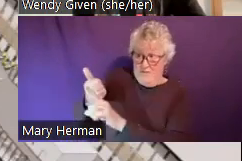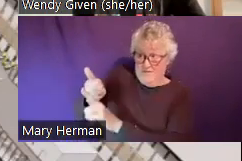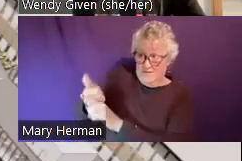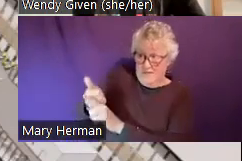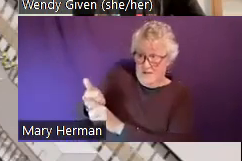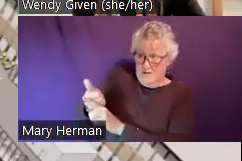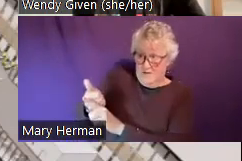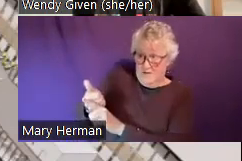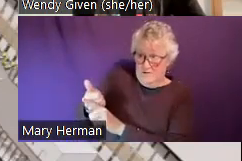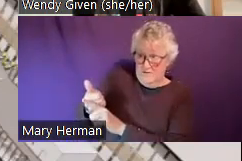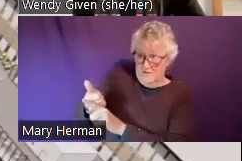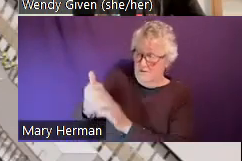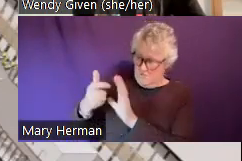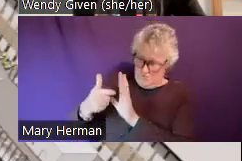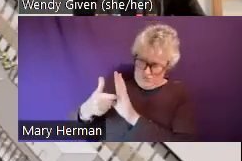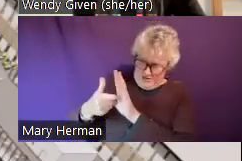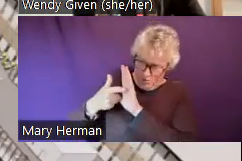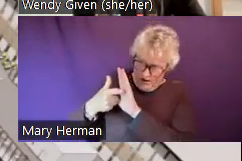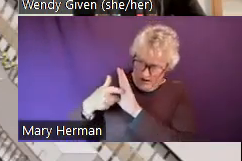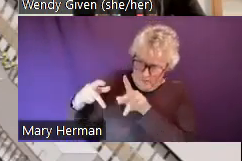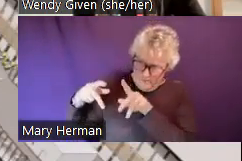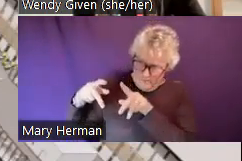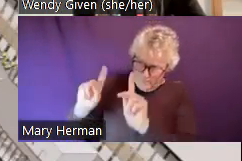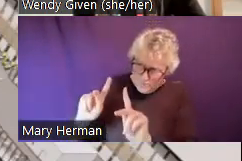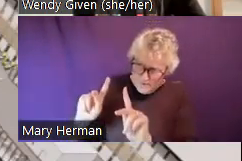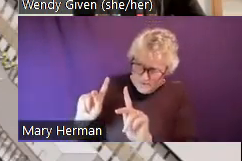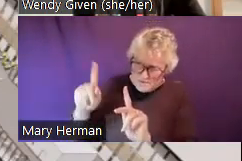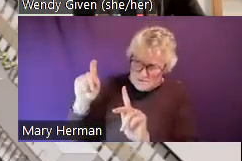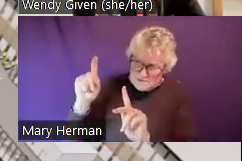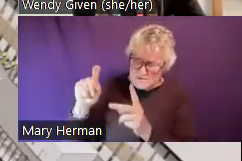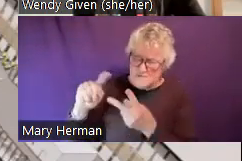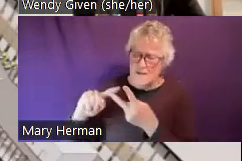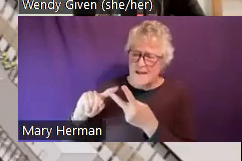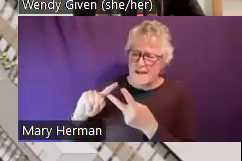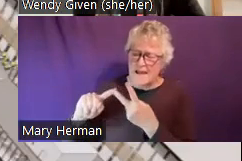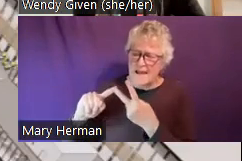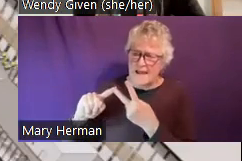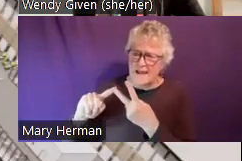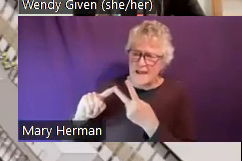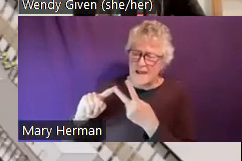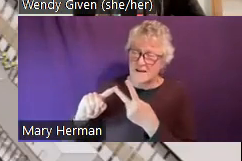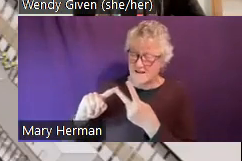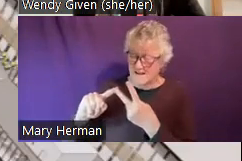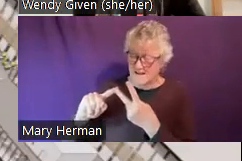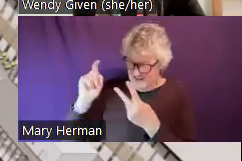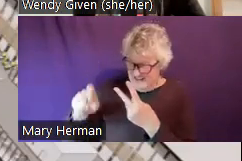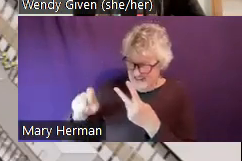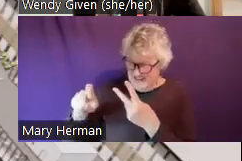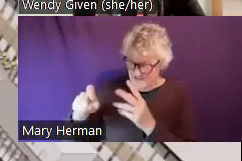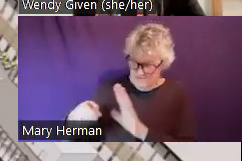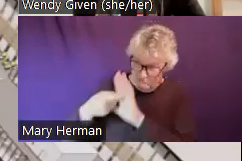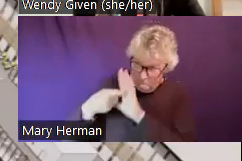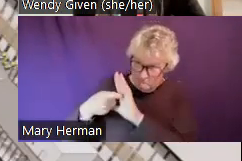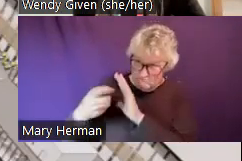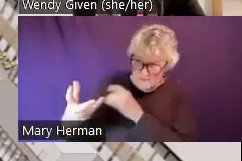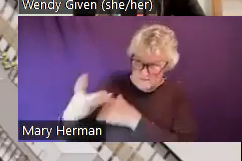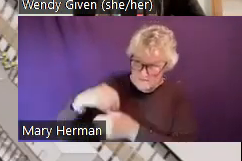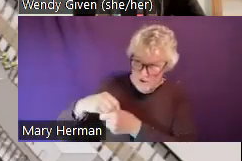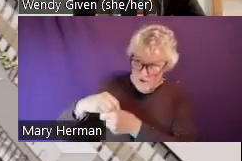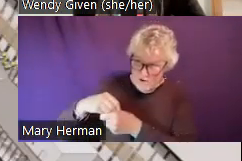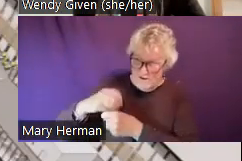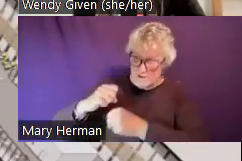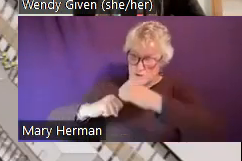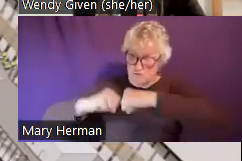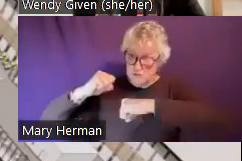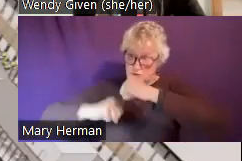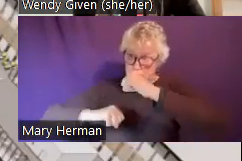engineer need to be an integral part of our team, or could we hire that person after the project is awarded? So I would say you